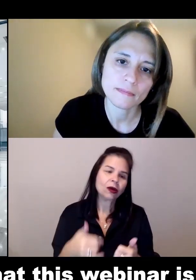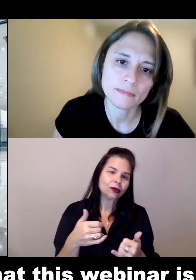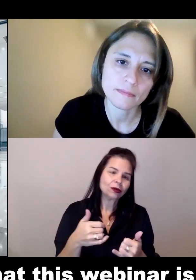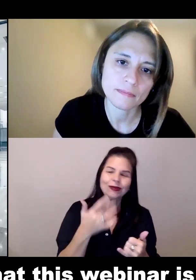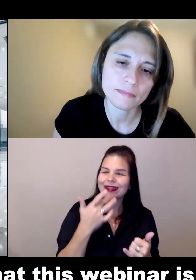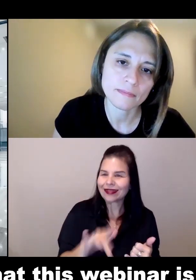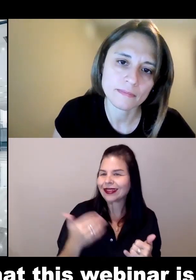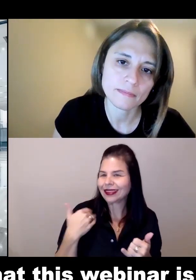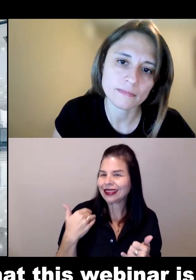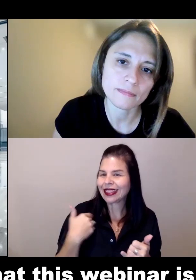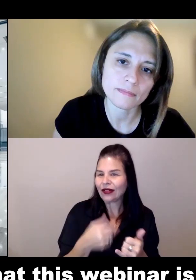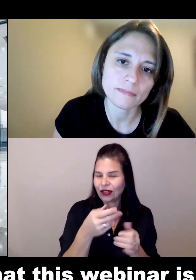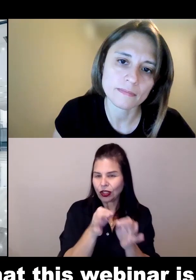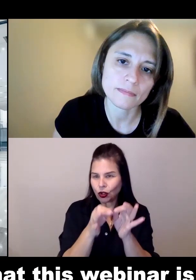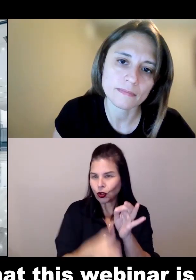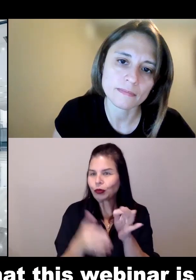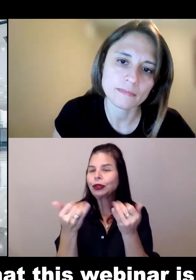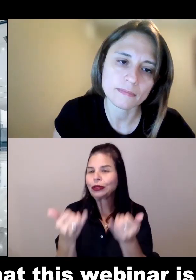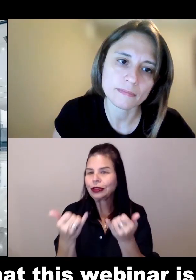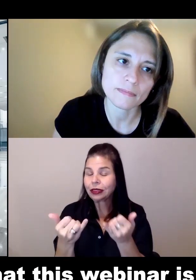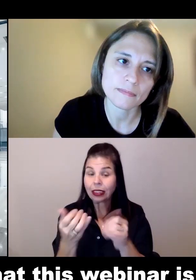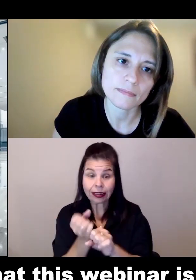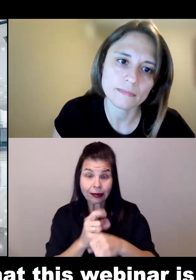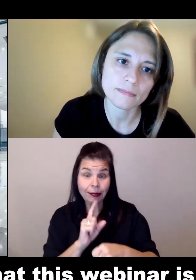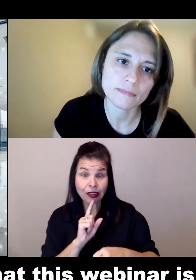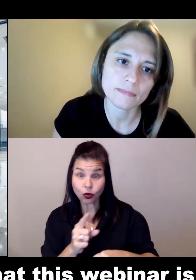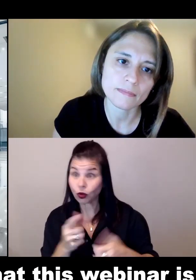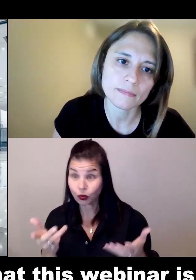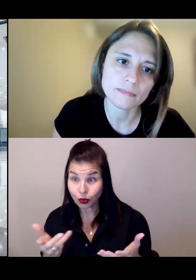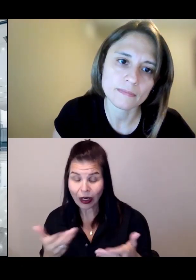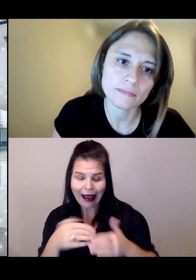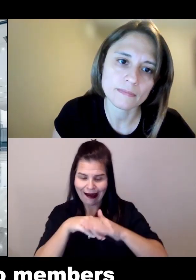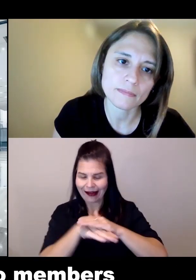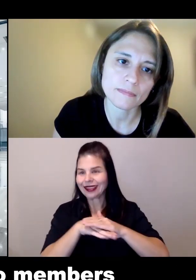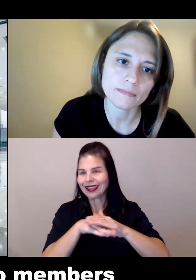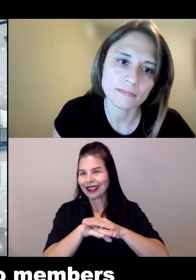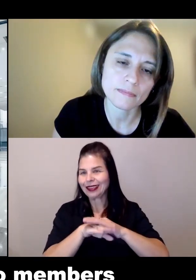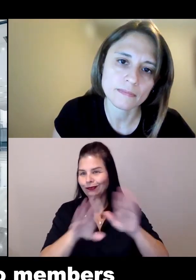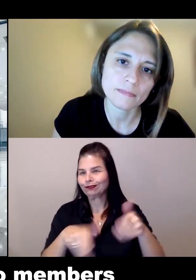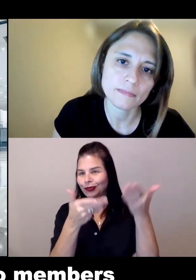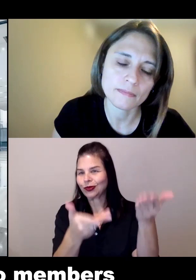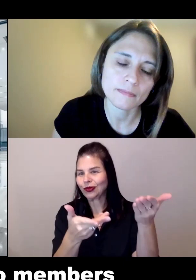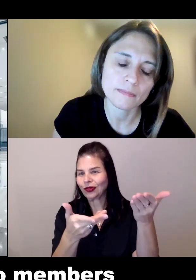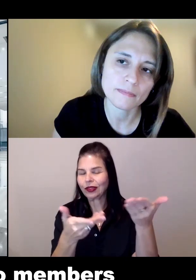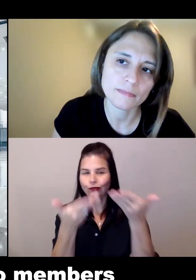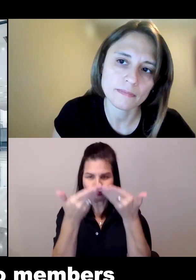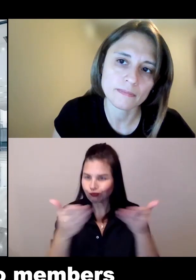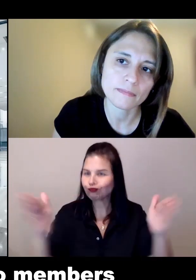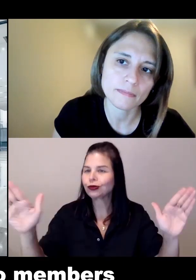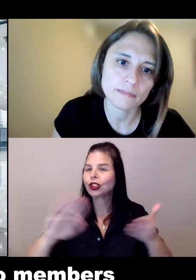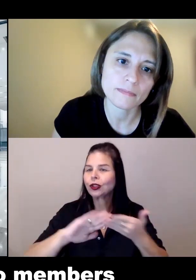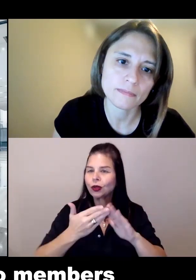us here today to make sure that this webinar is accessible to a very broad public and to members